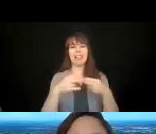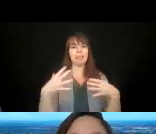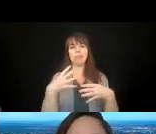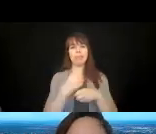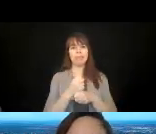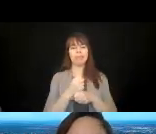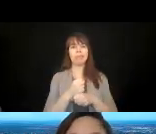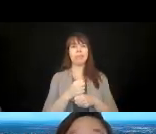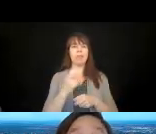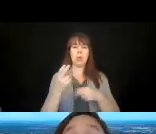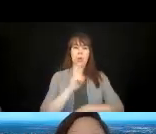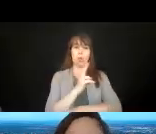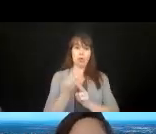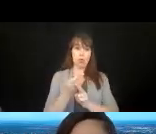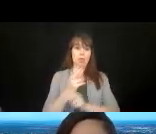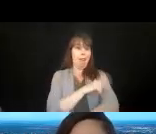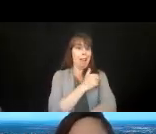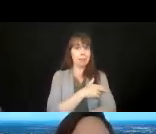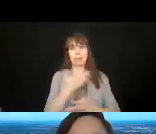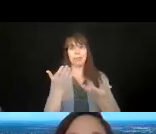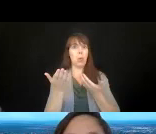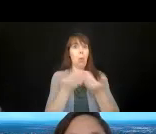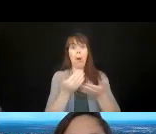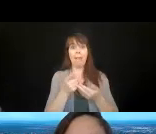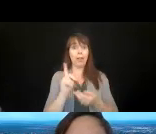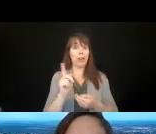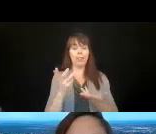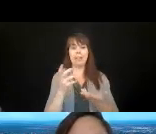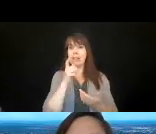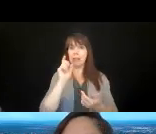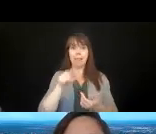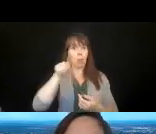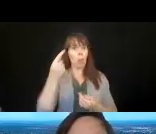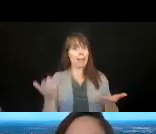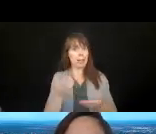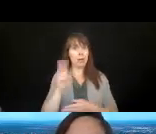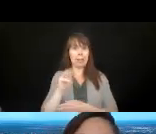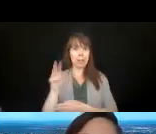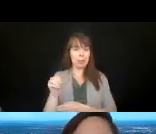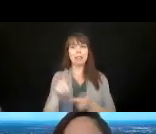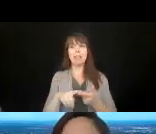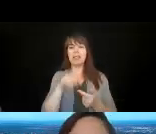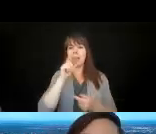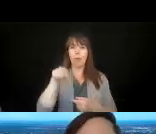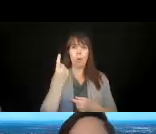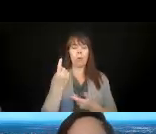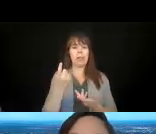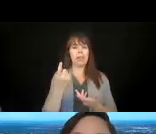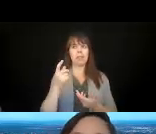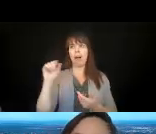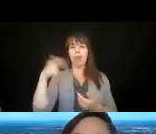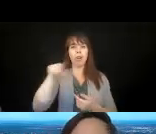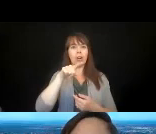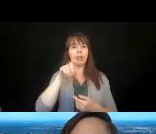to use our hospital wherever we can. So it doesn't have to be on the Hill. It doesn't have to be on our other